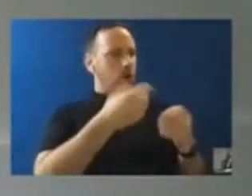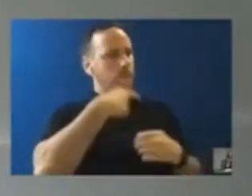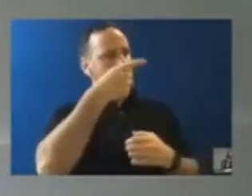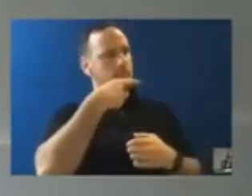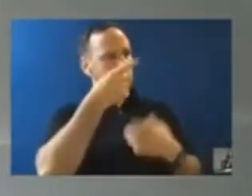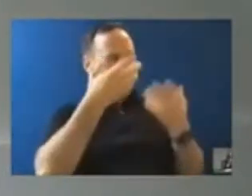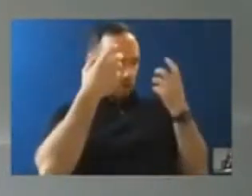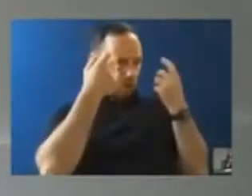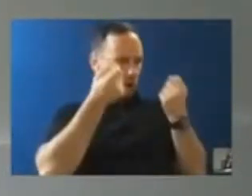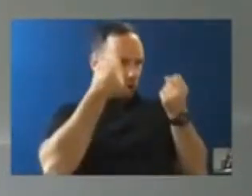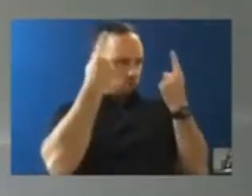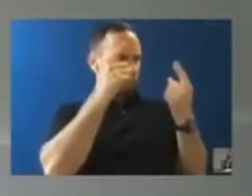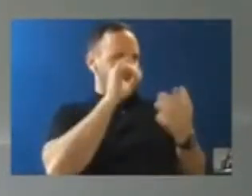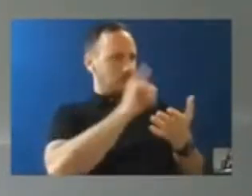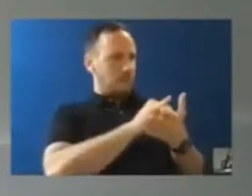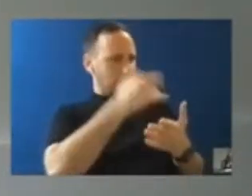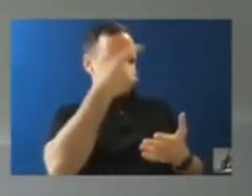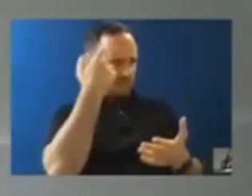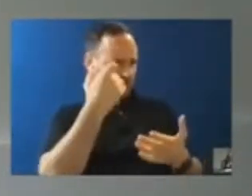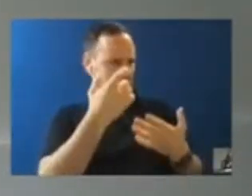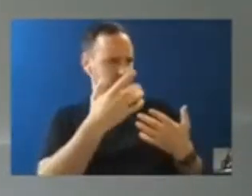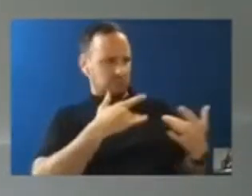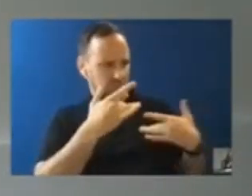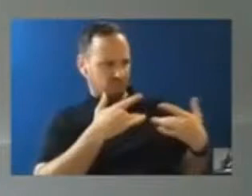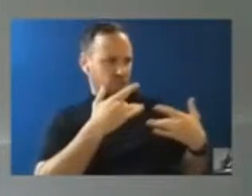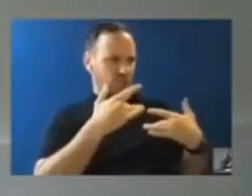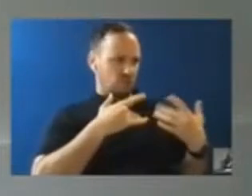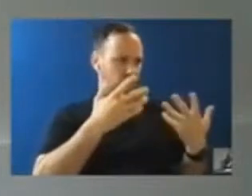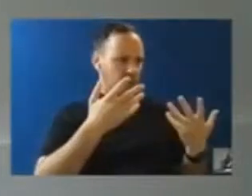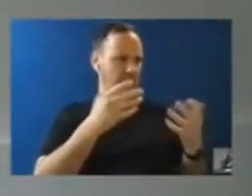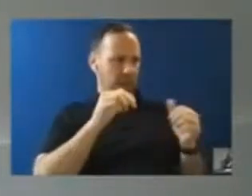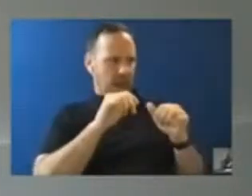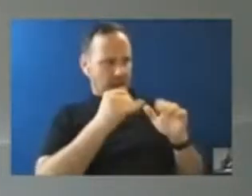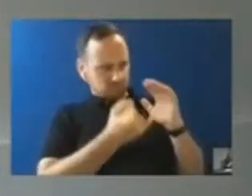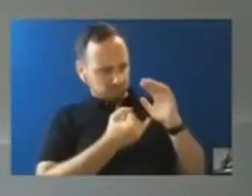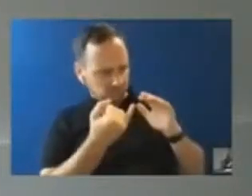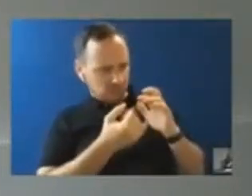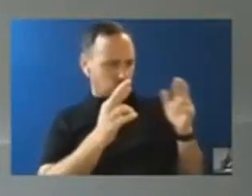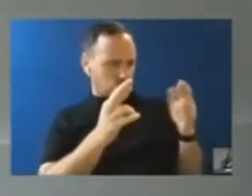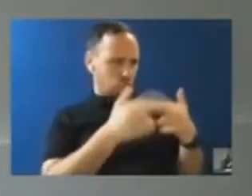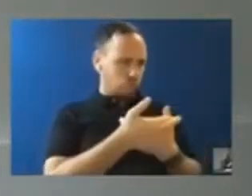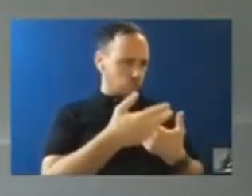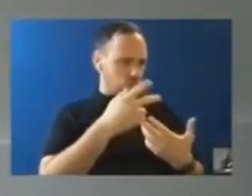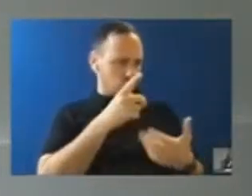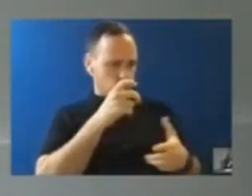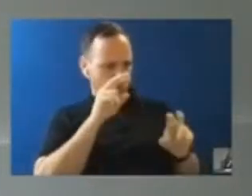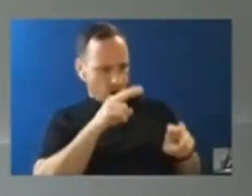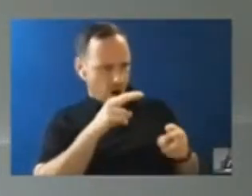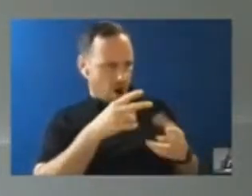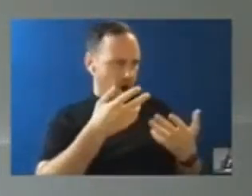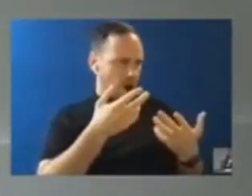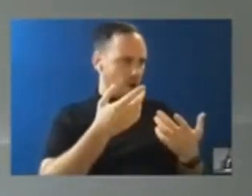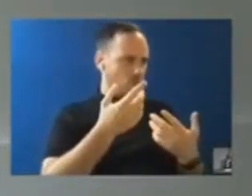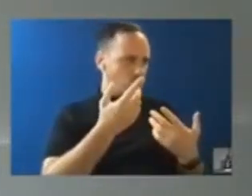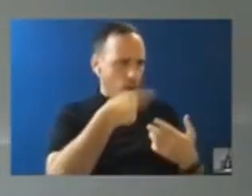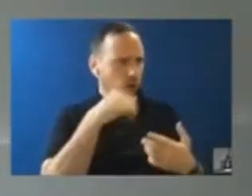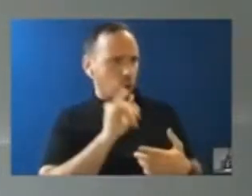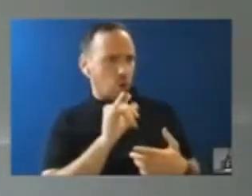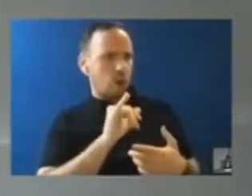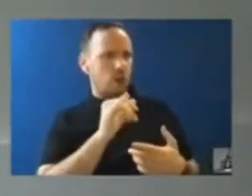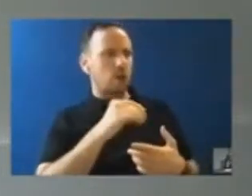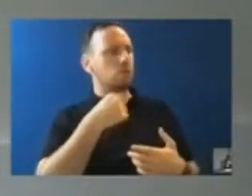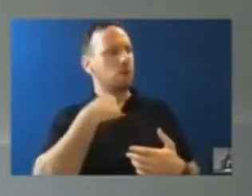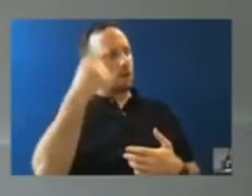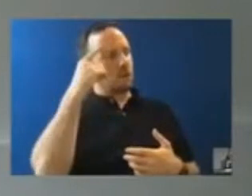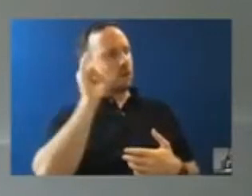concern about how all that kind of triage will happen. And I think it's great that we've put forth the effort to think through that and appropriate the